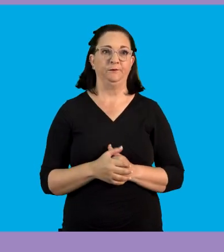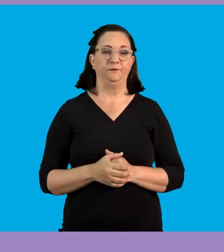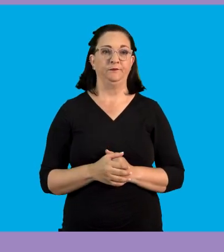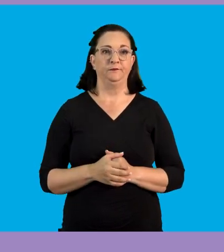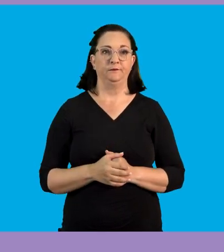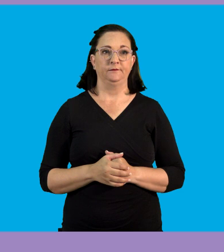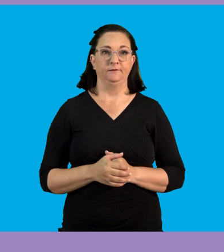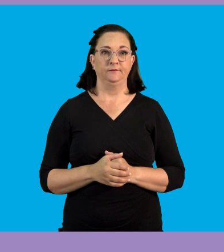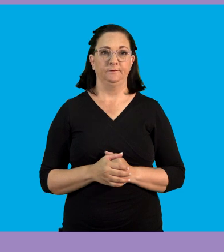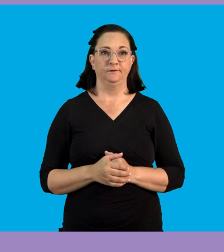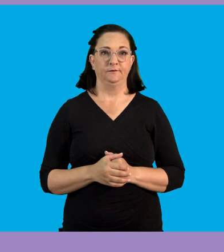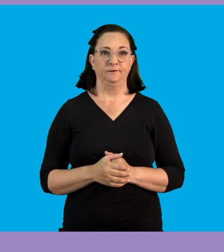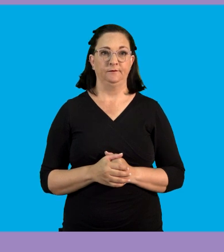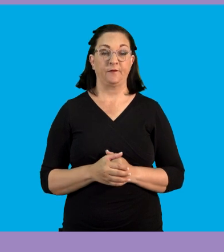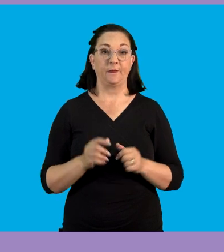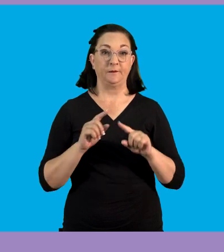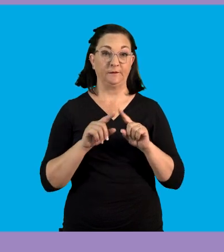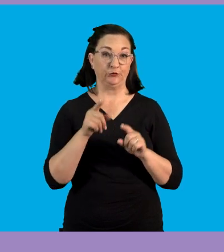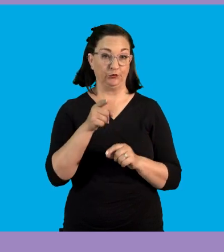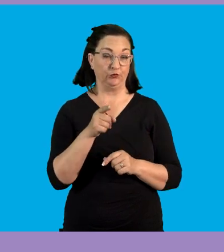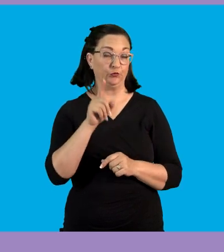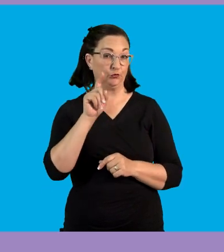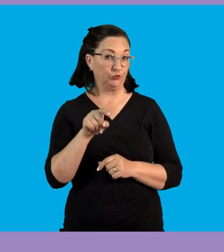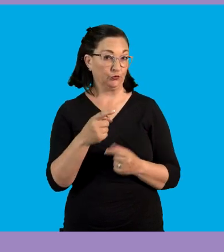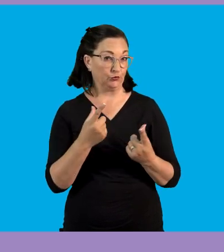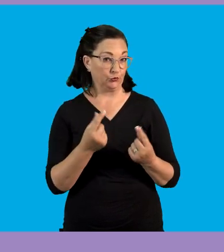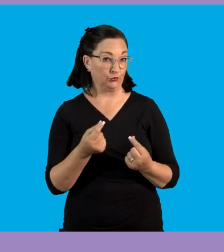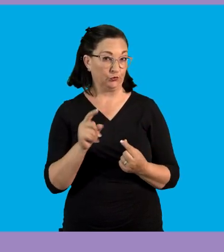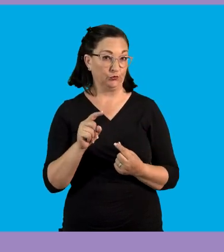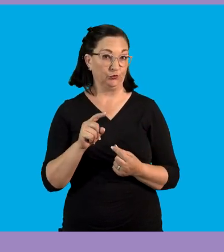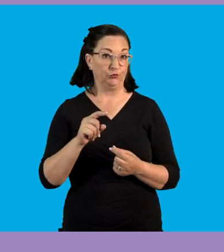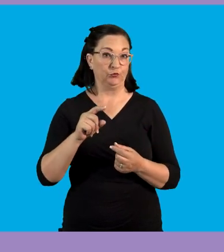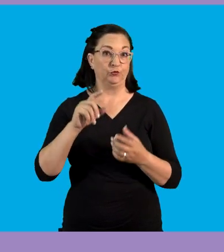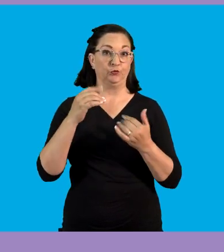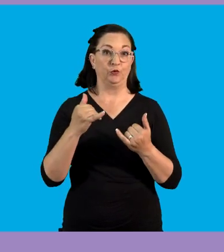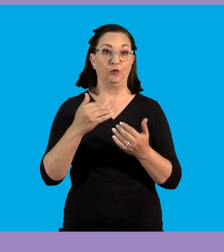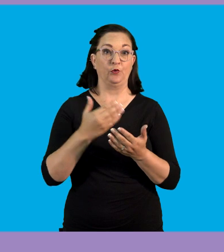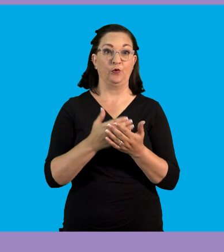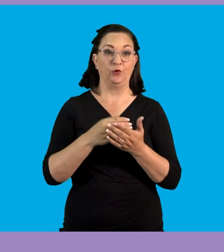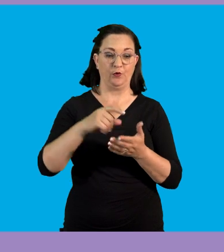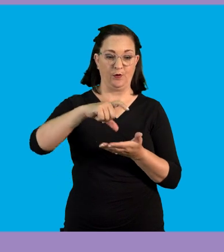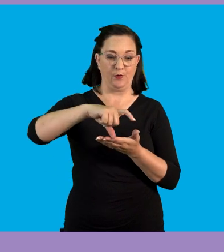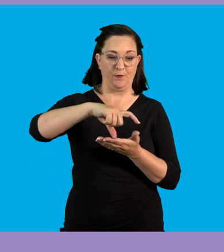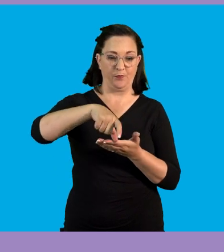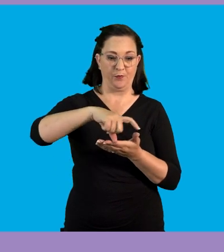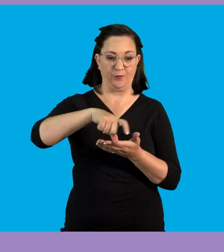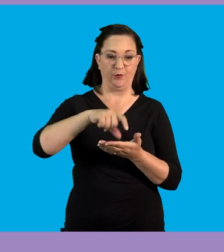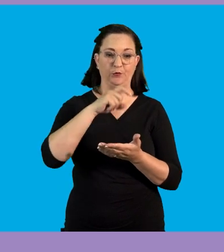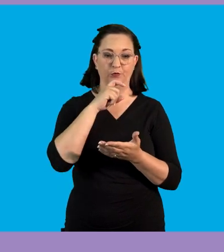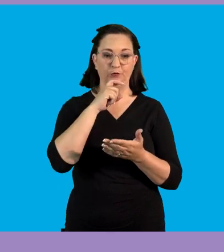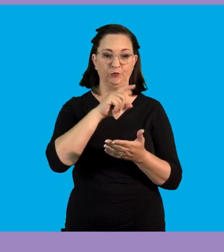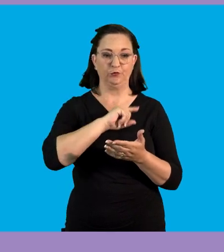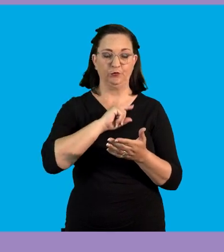shapes. You should, however, be able to accurately use a protractor to measure